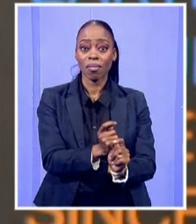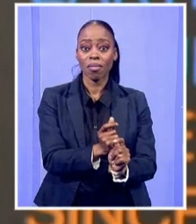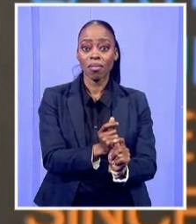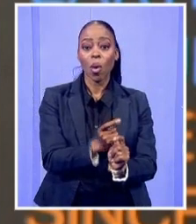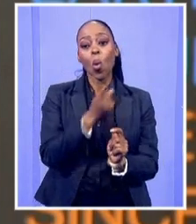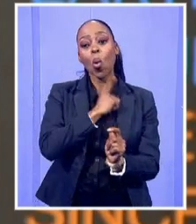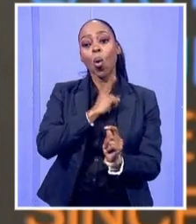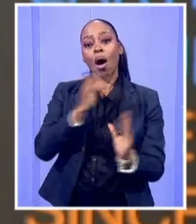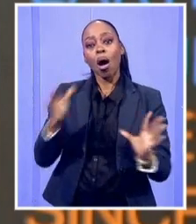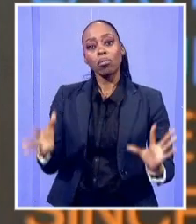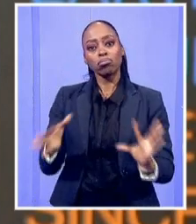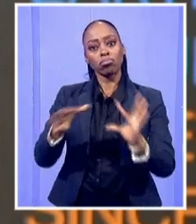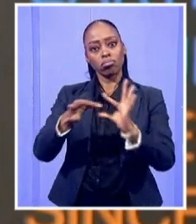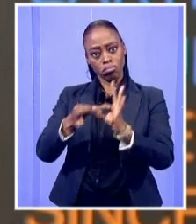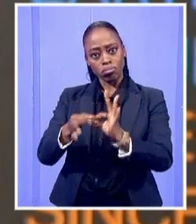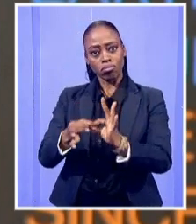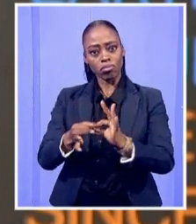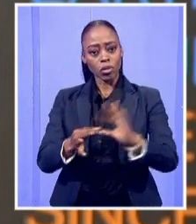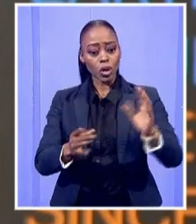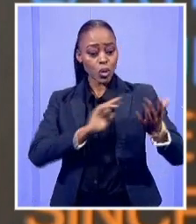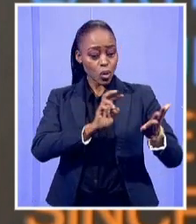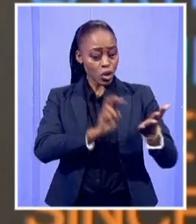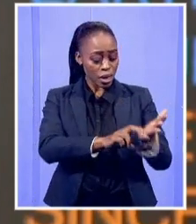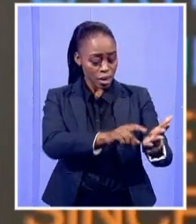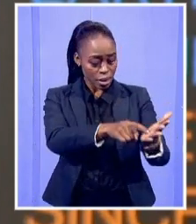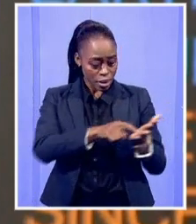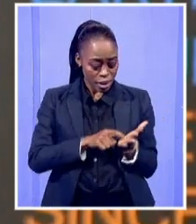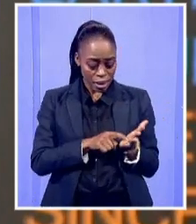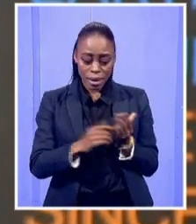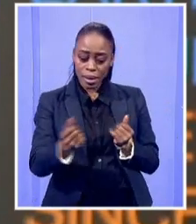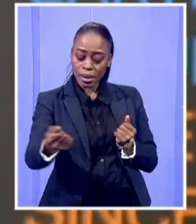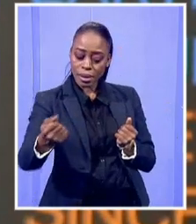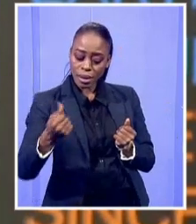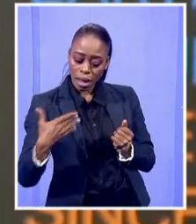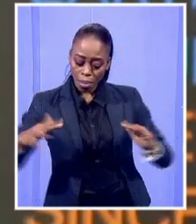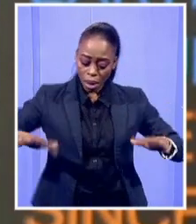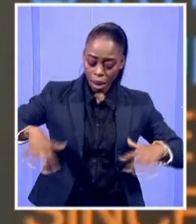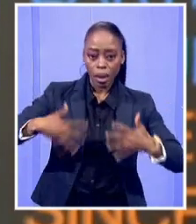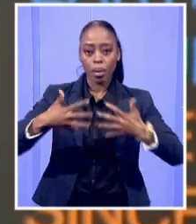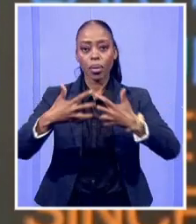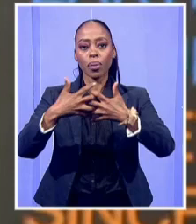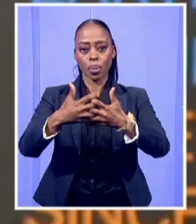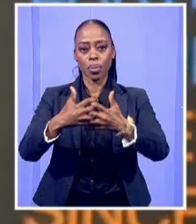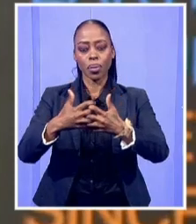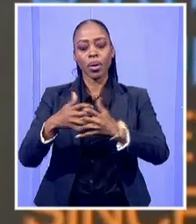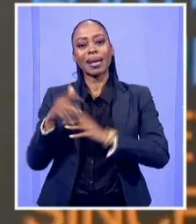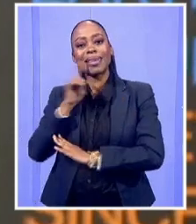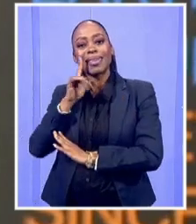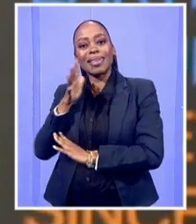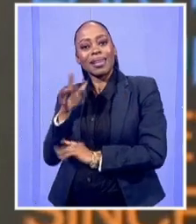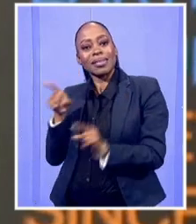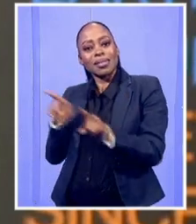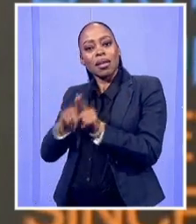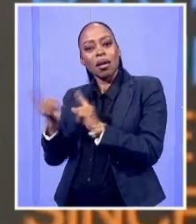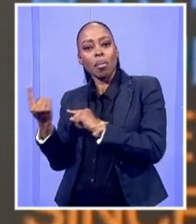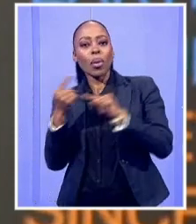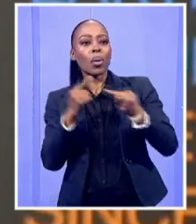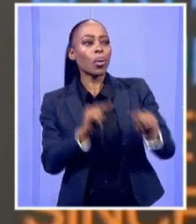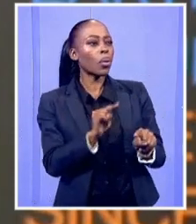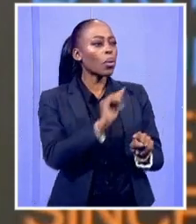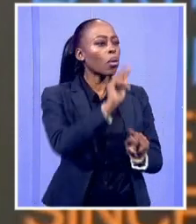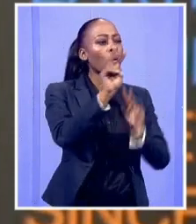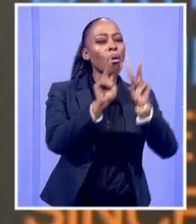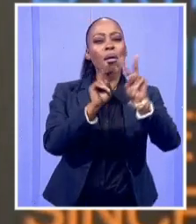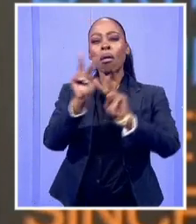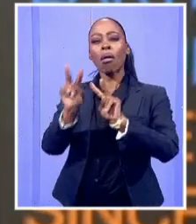aligned to what you require here. And so that some of the lecturers should actually come on the floor and see